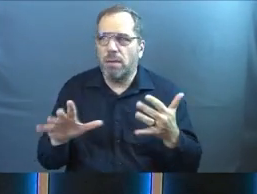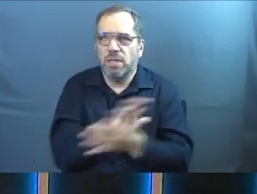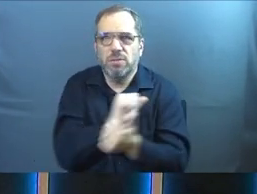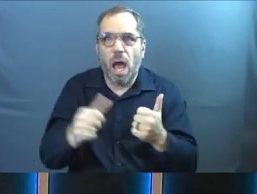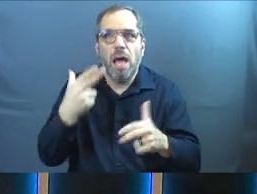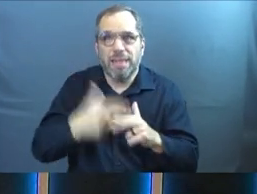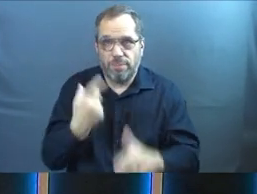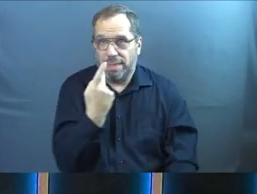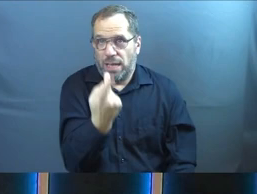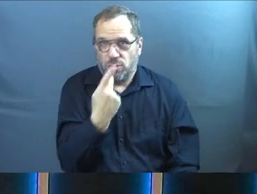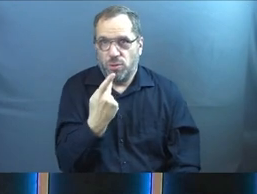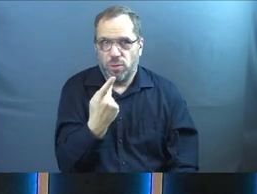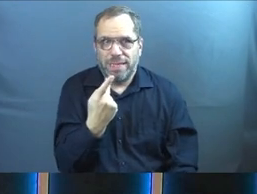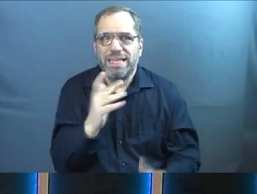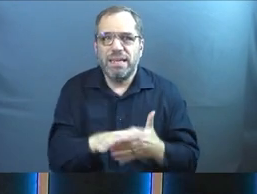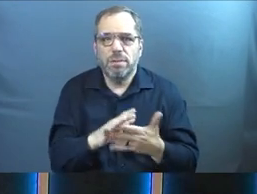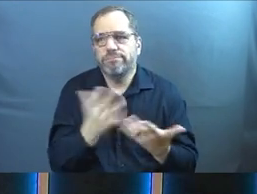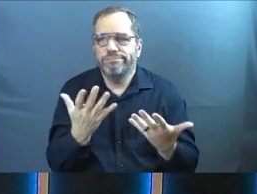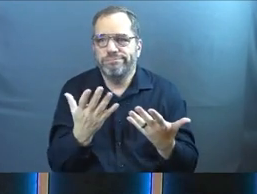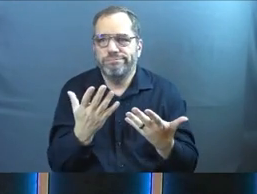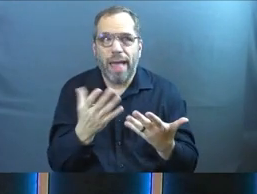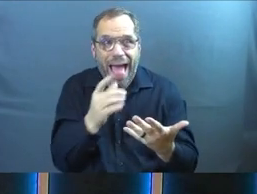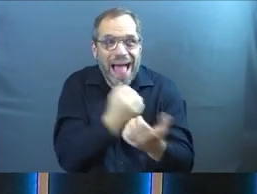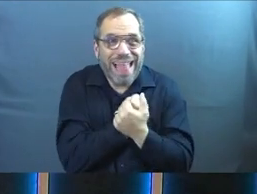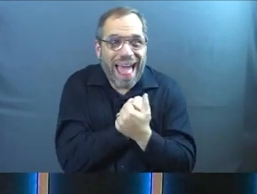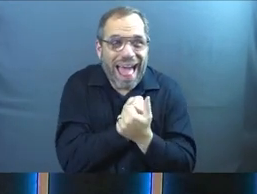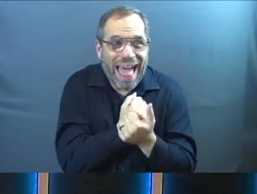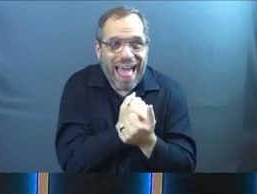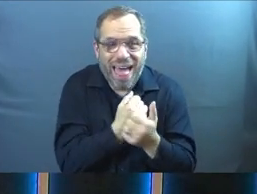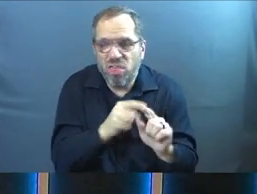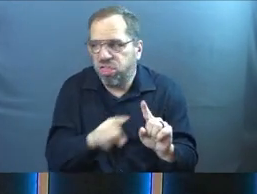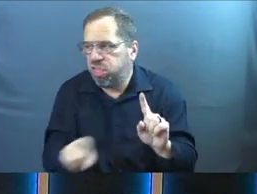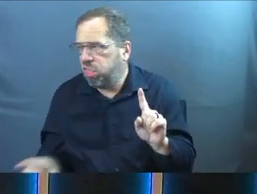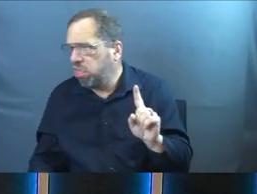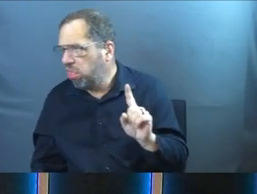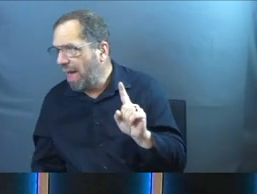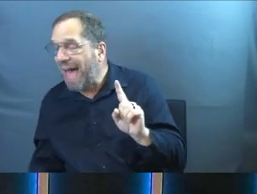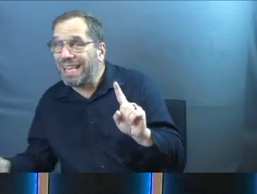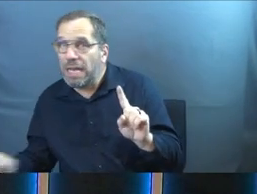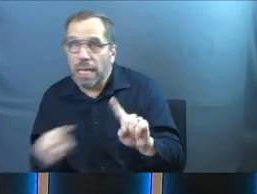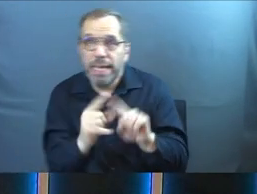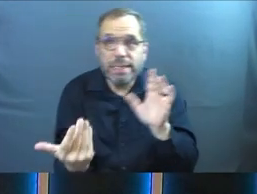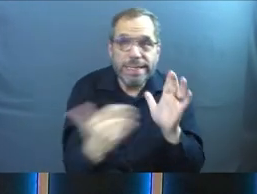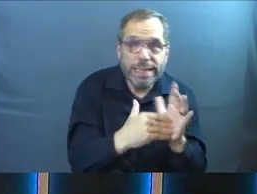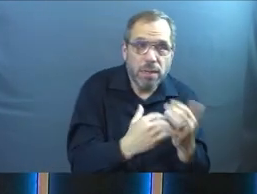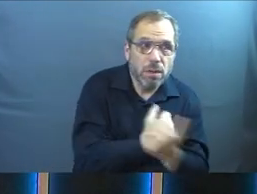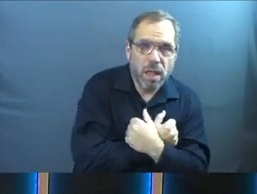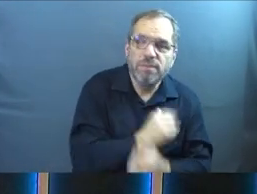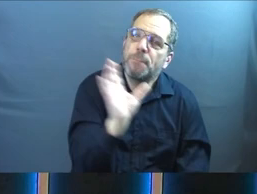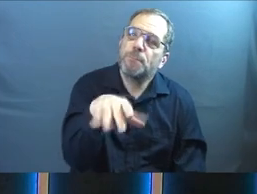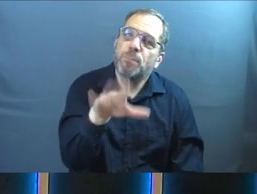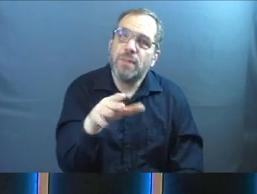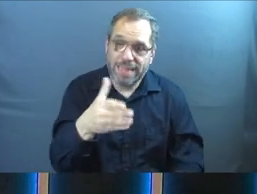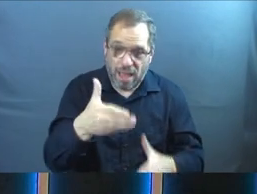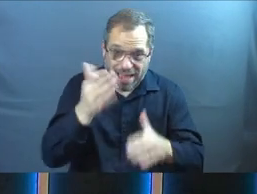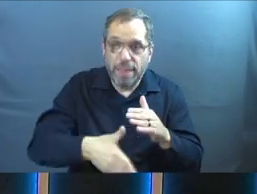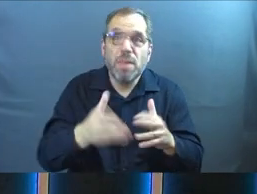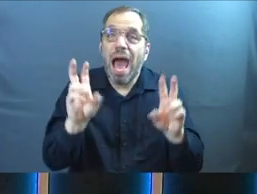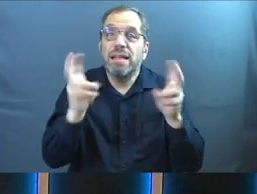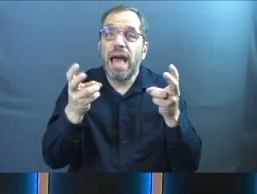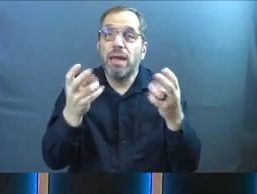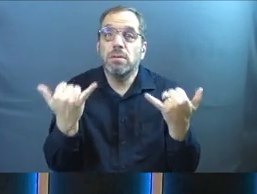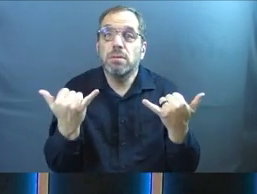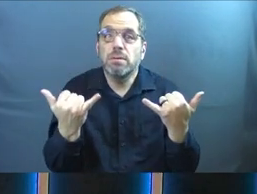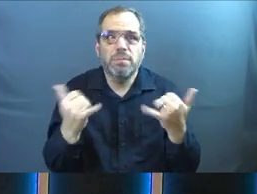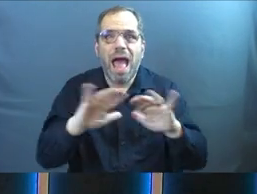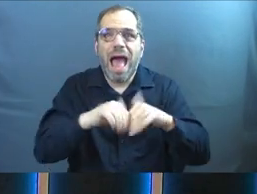talking about the fact that we can fall out of love. And how do we fall back in love? And by the end, I've titled the message